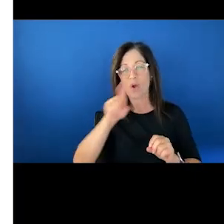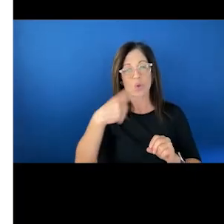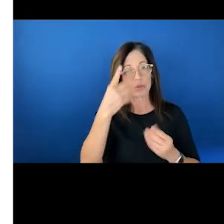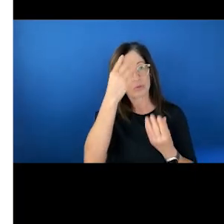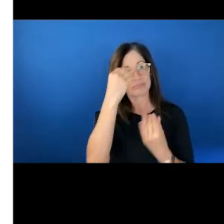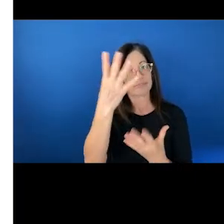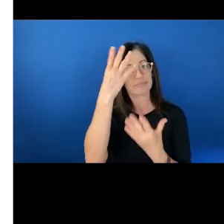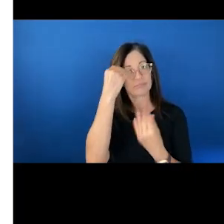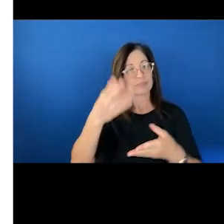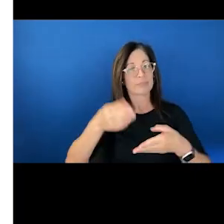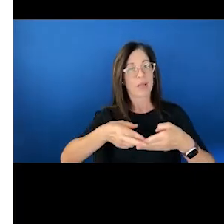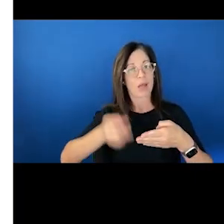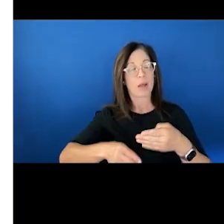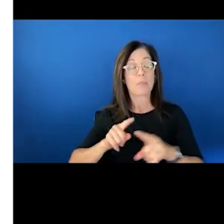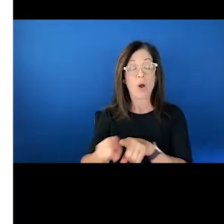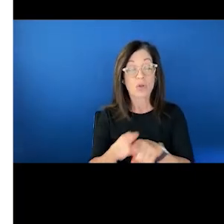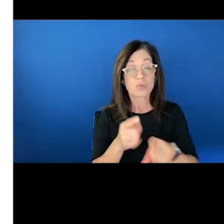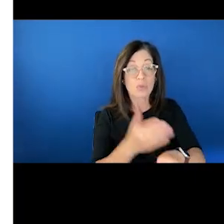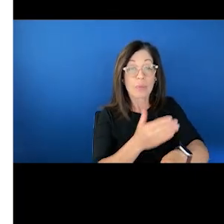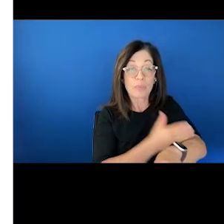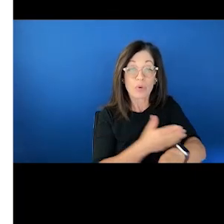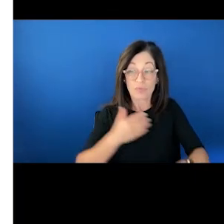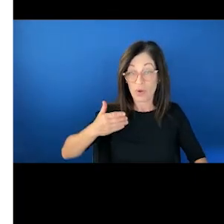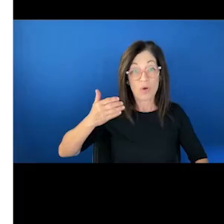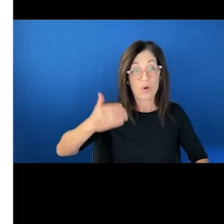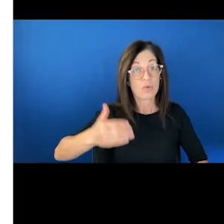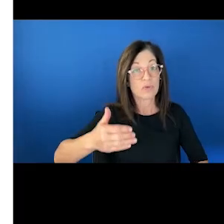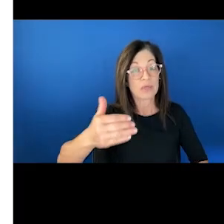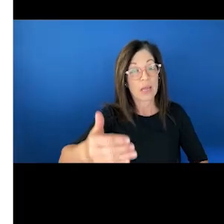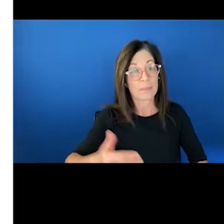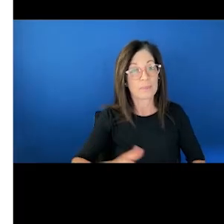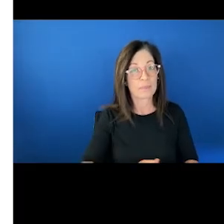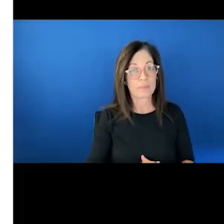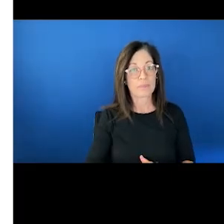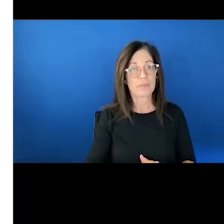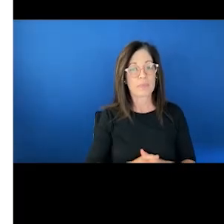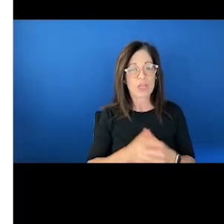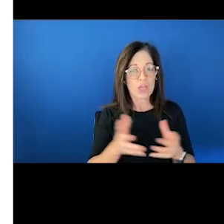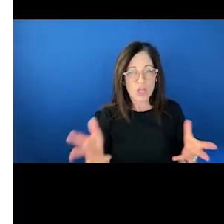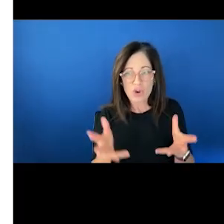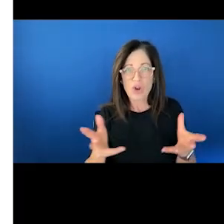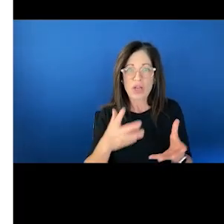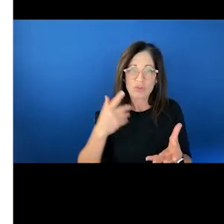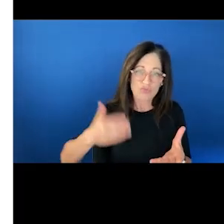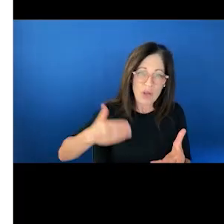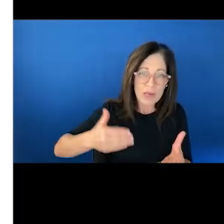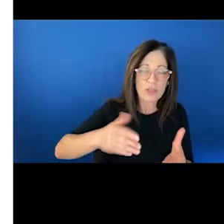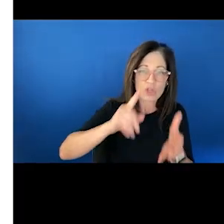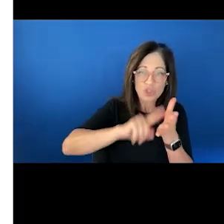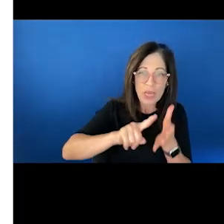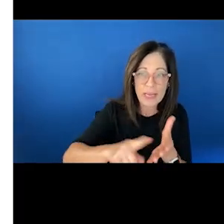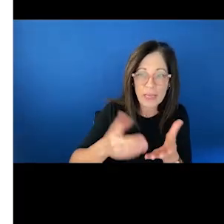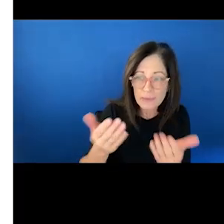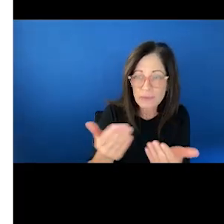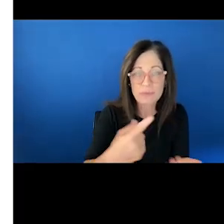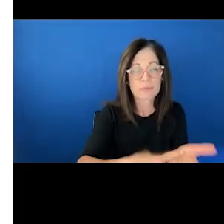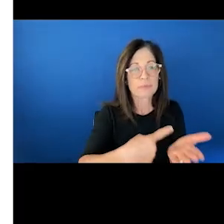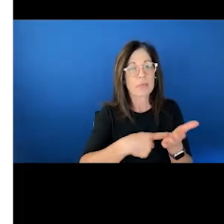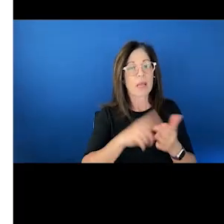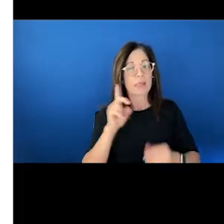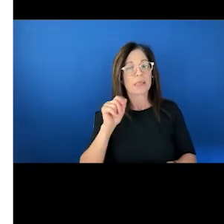report outcomes, but to improve over time. Encourage regular check-ins on data. Ask for